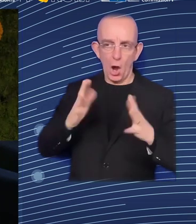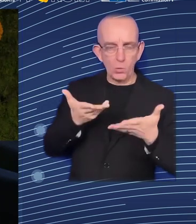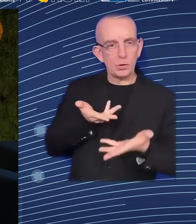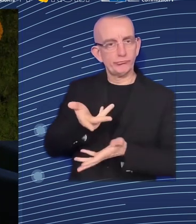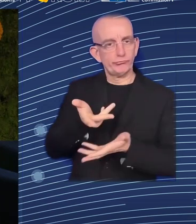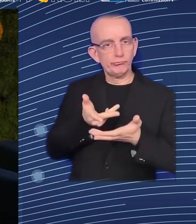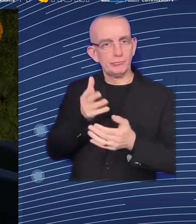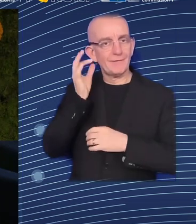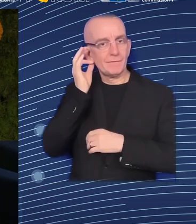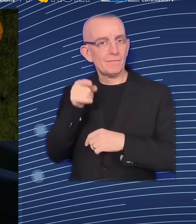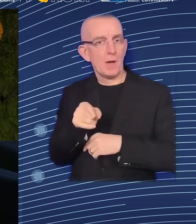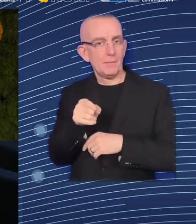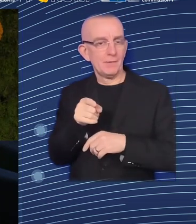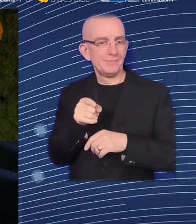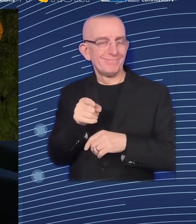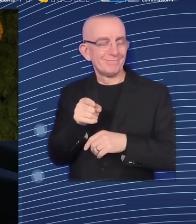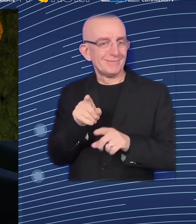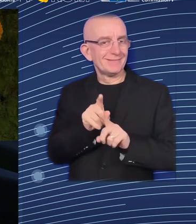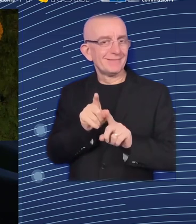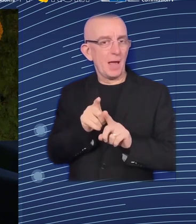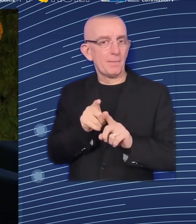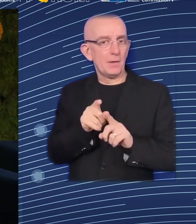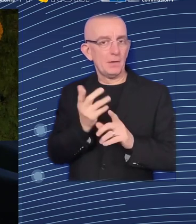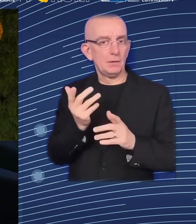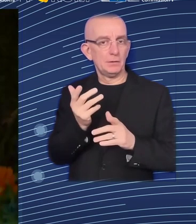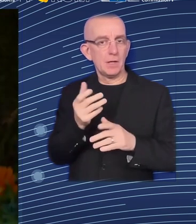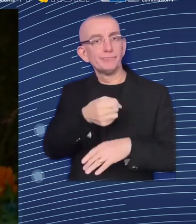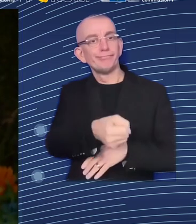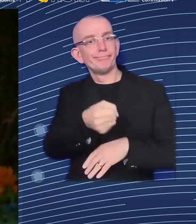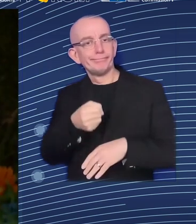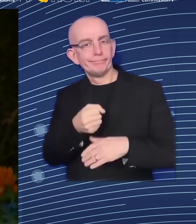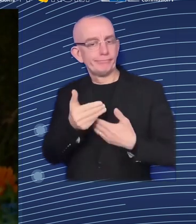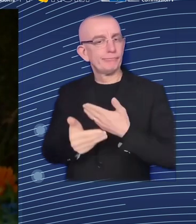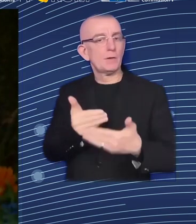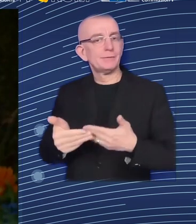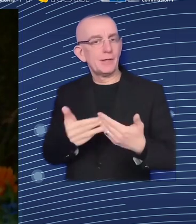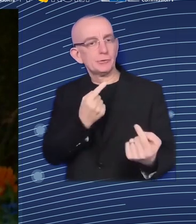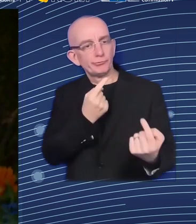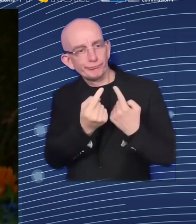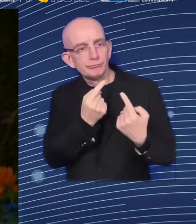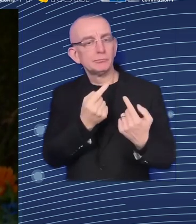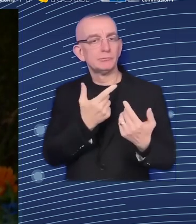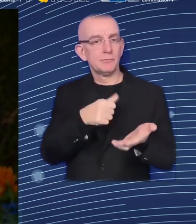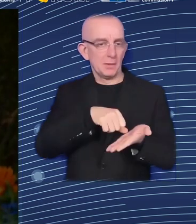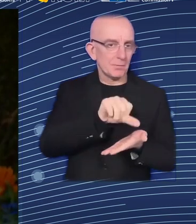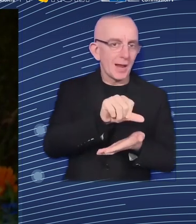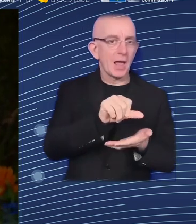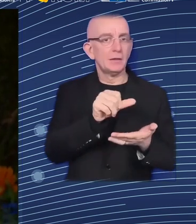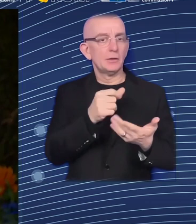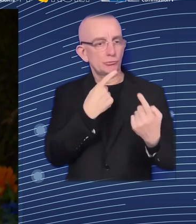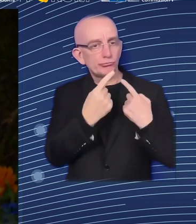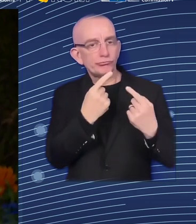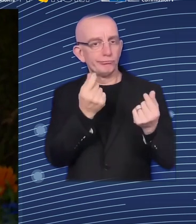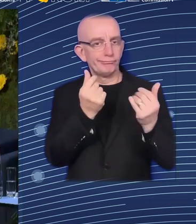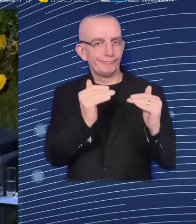salary and didn't say that it's negotiable explicitly. In this case, men negotiated much more and they got higher salary. Now,